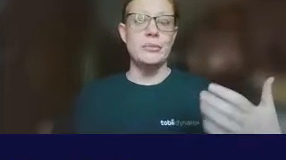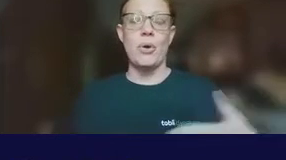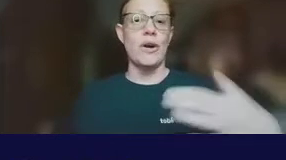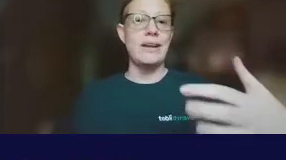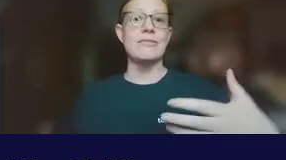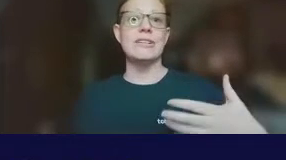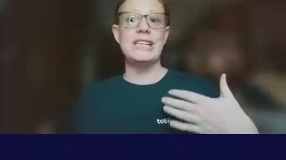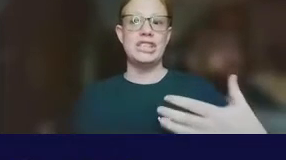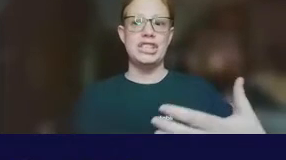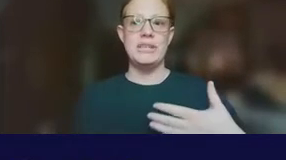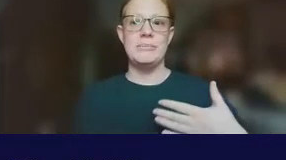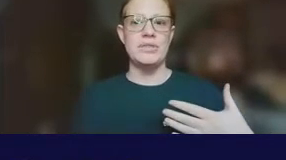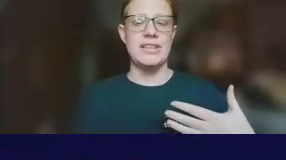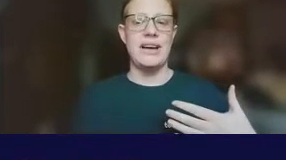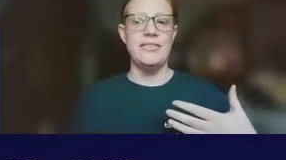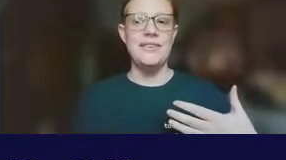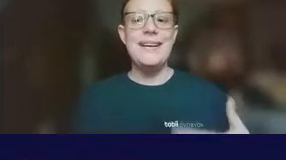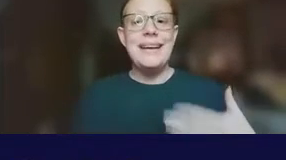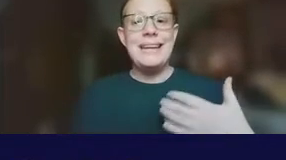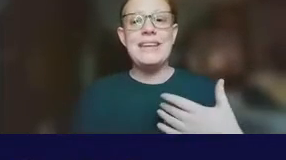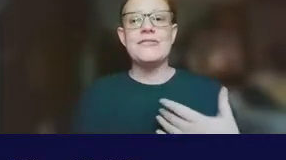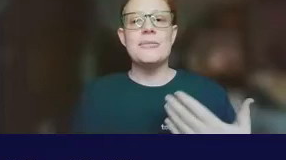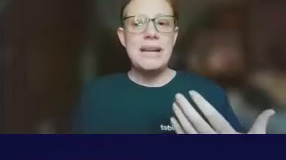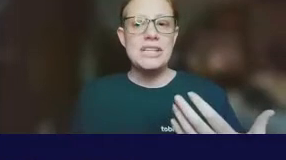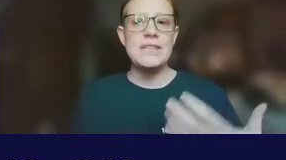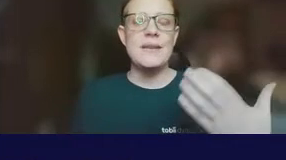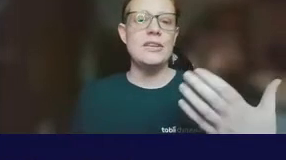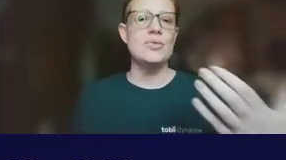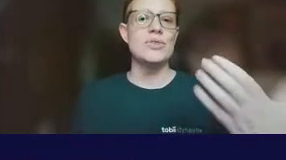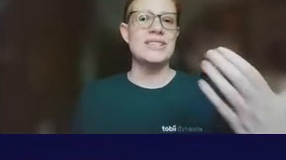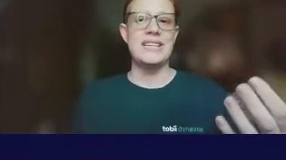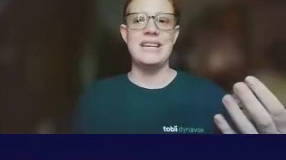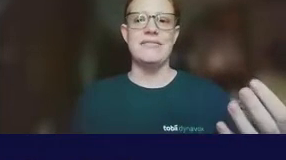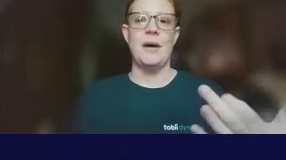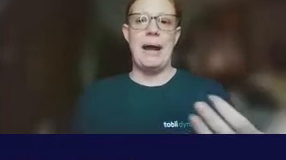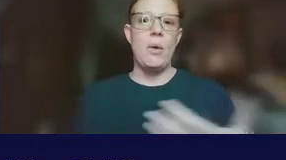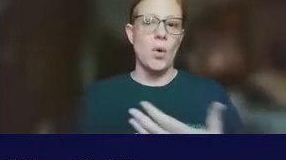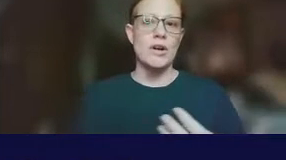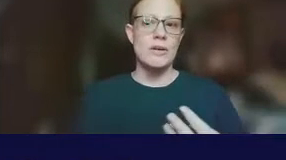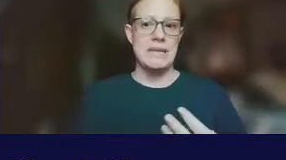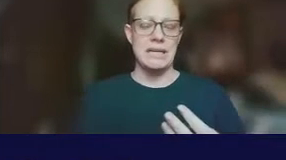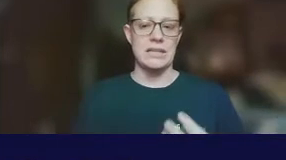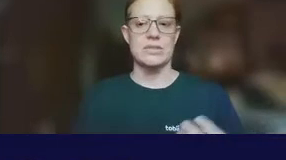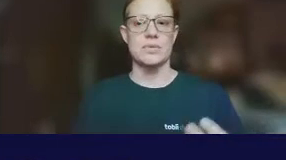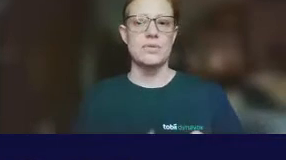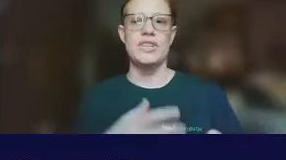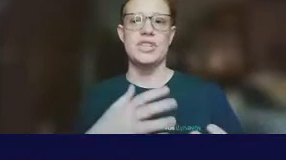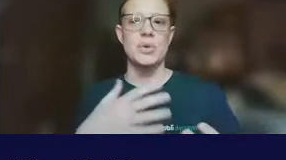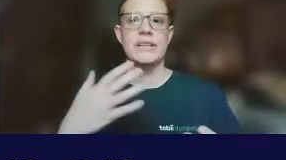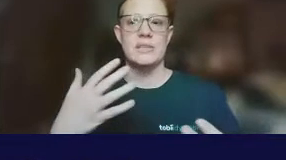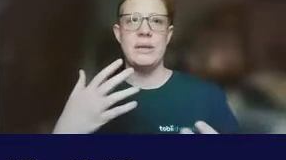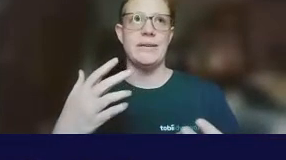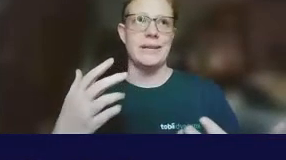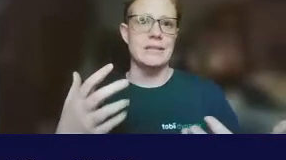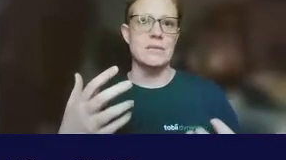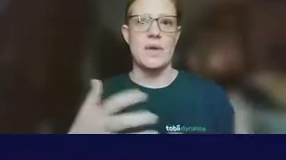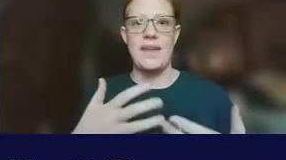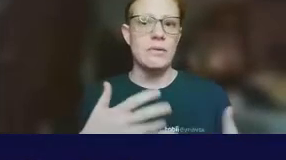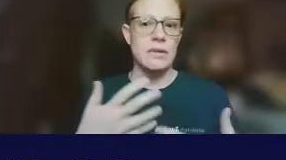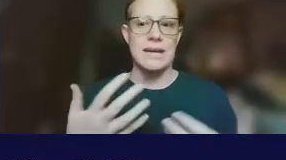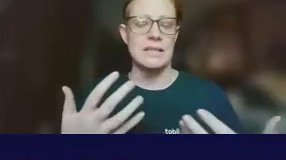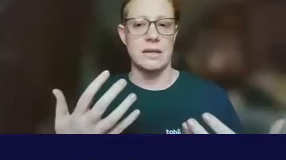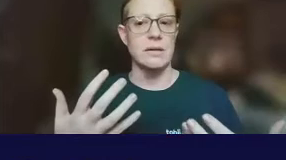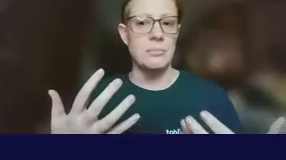in a room or in relationship to self, and information that you receive about word meanings through visual experience